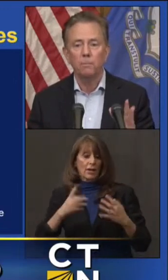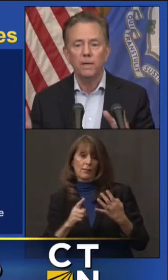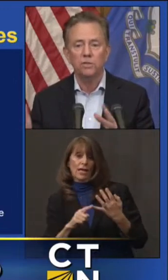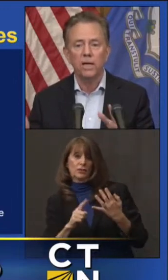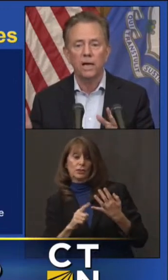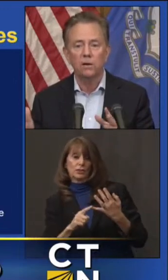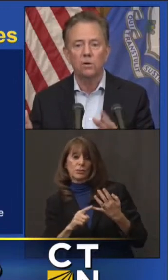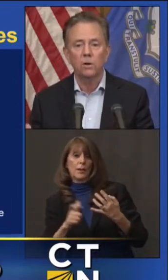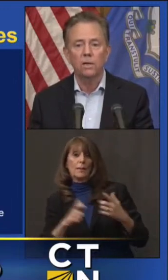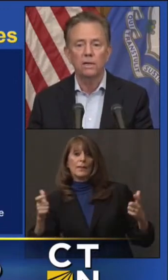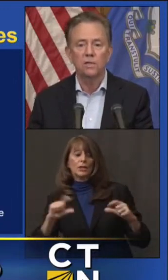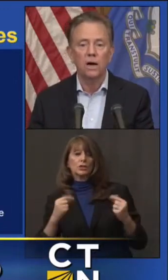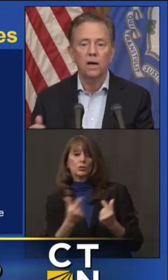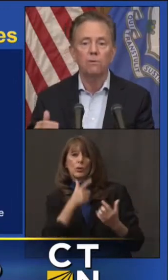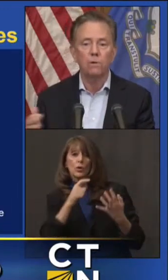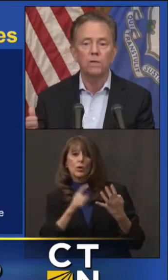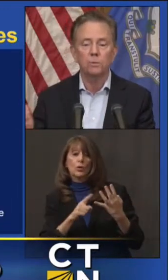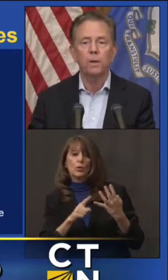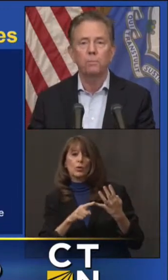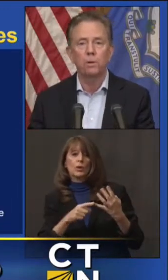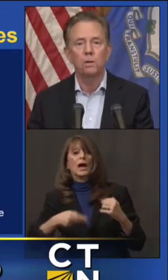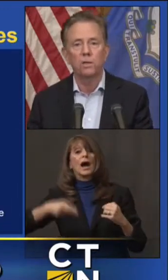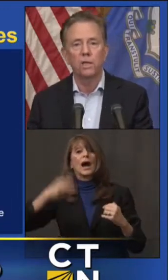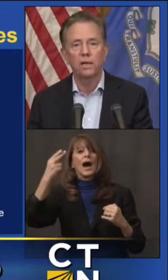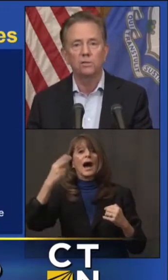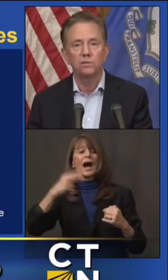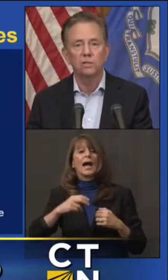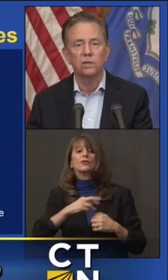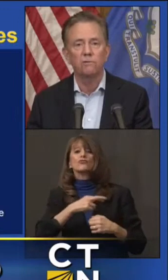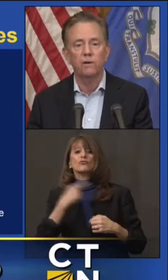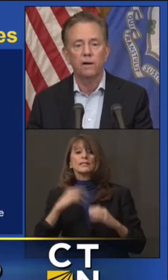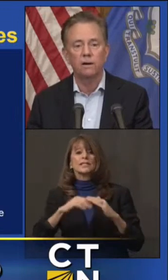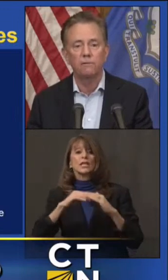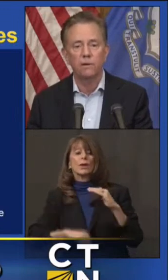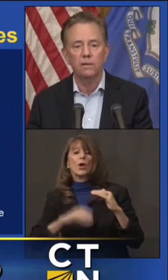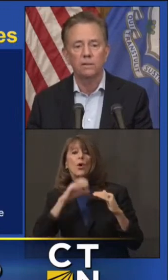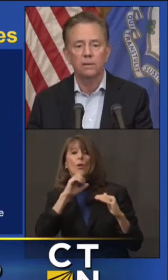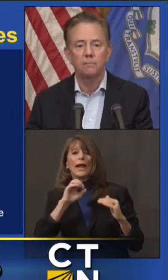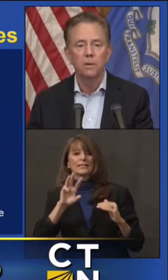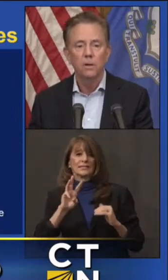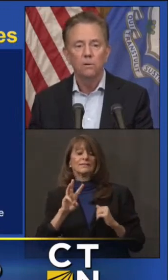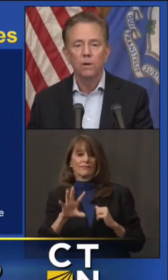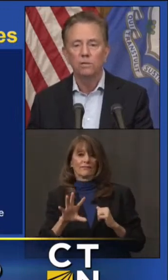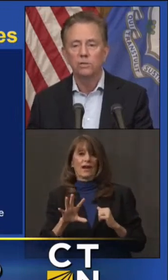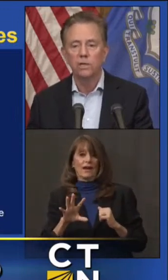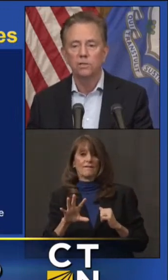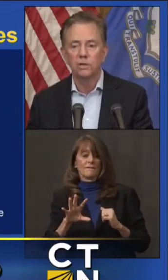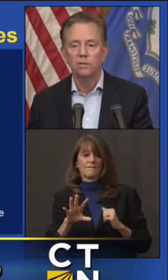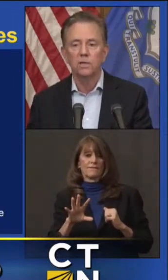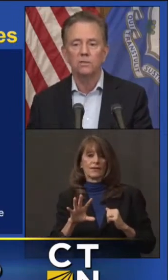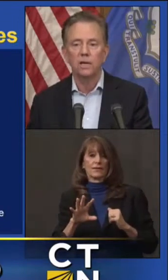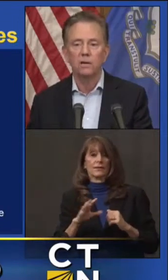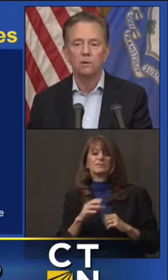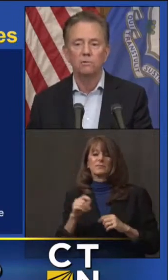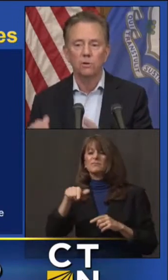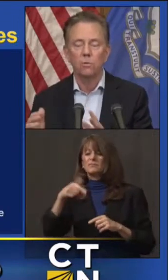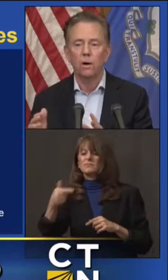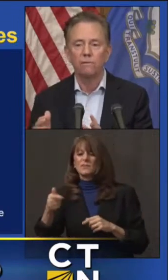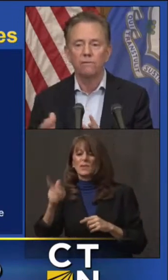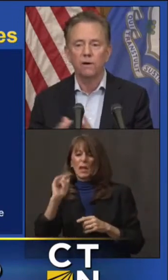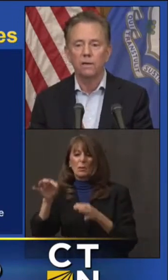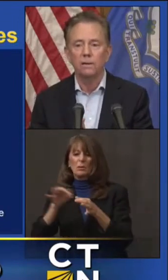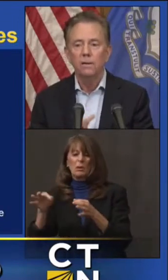probably the biggest category, is high-risk people under the age of 65. And Reg and Deirdre can tell us how those